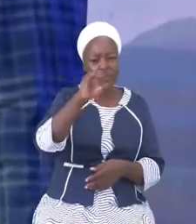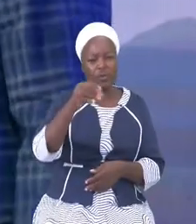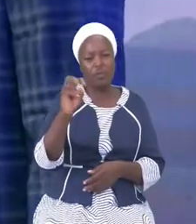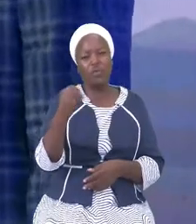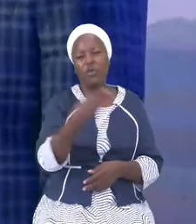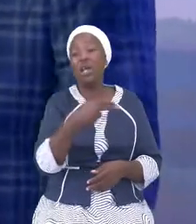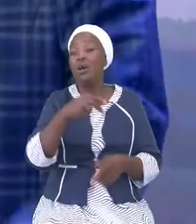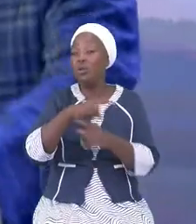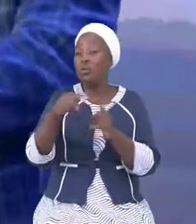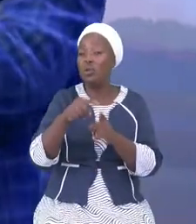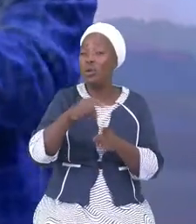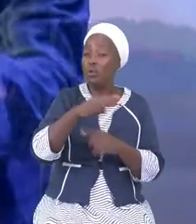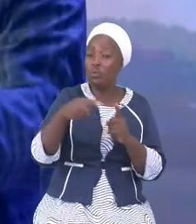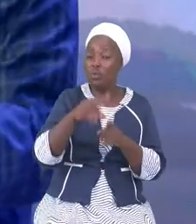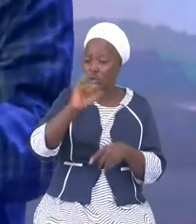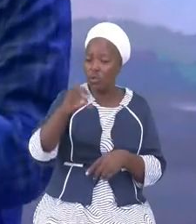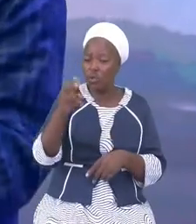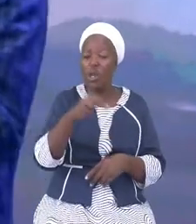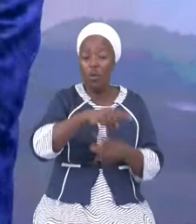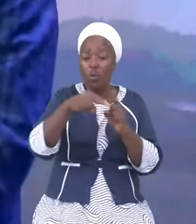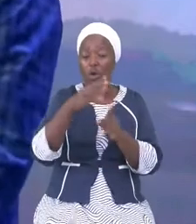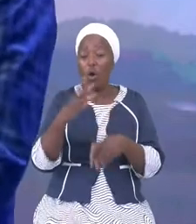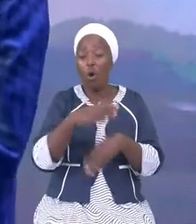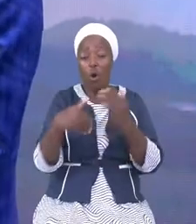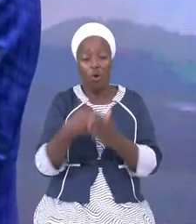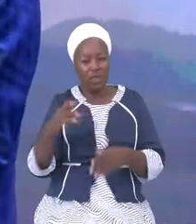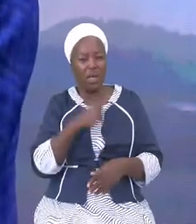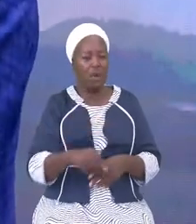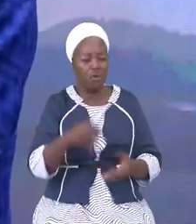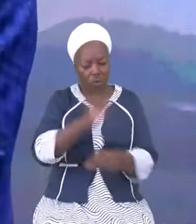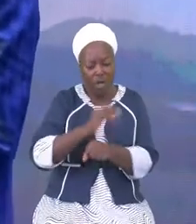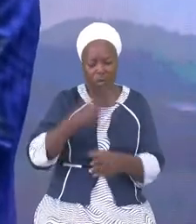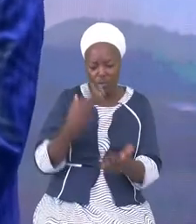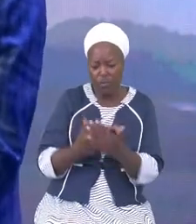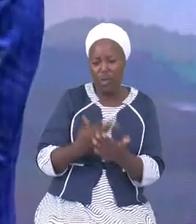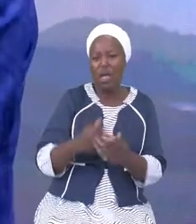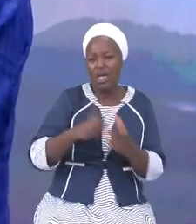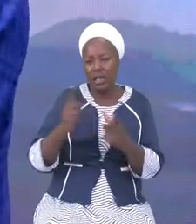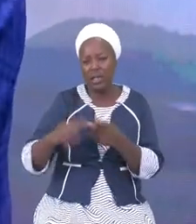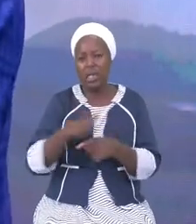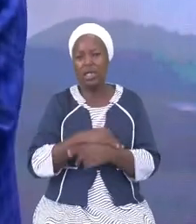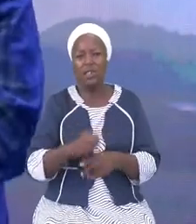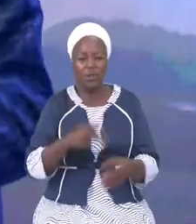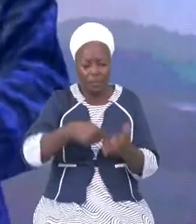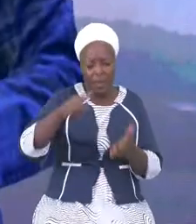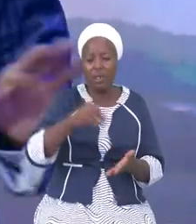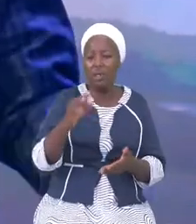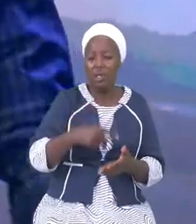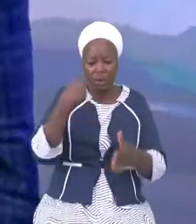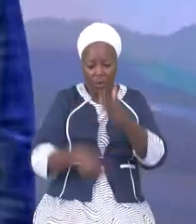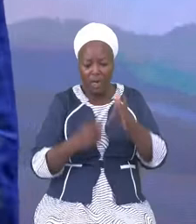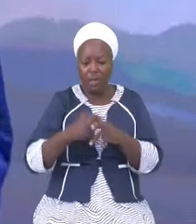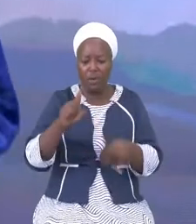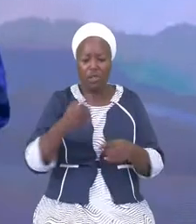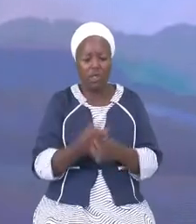Jonah, when all the things were working well, he paid the price, and then he was in the ship, they were going to Tarshish. It was